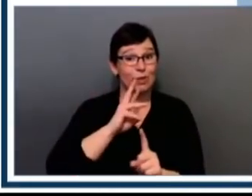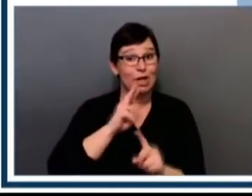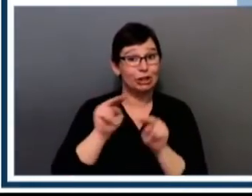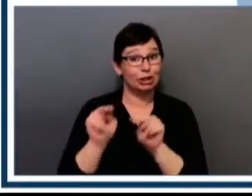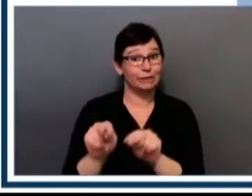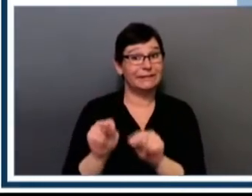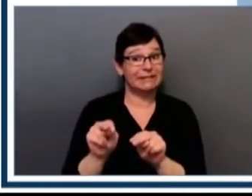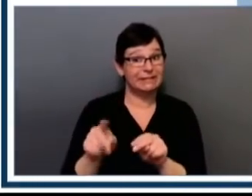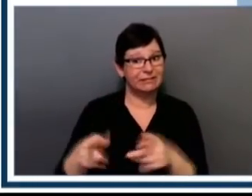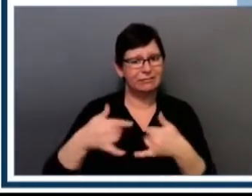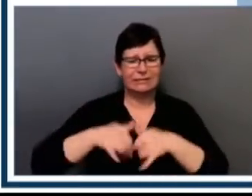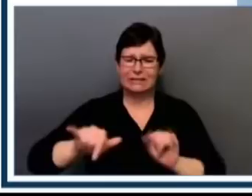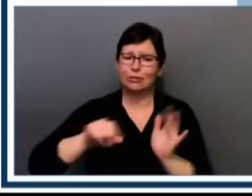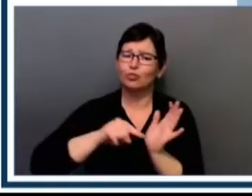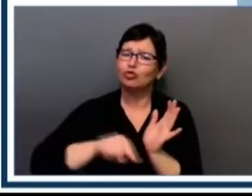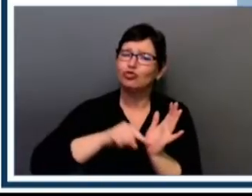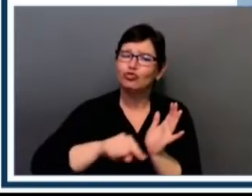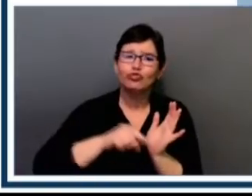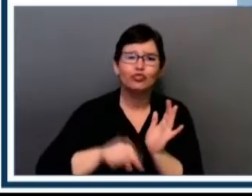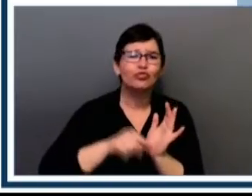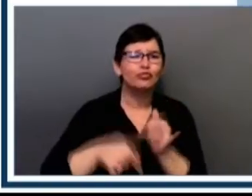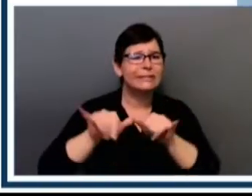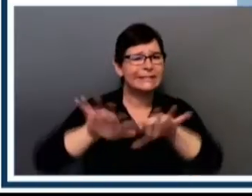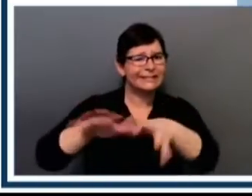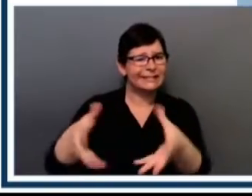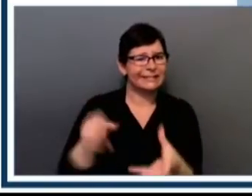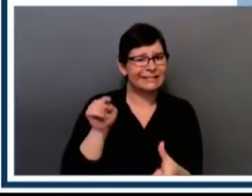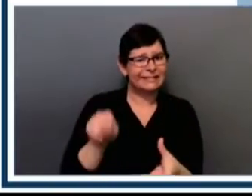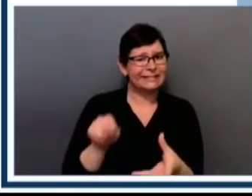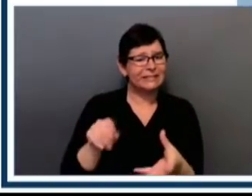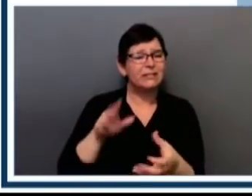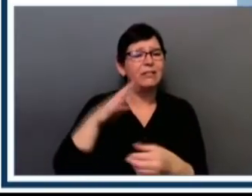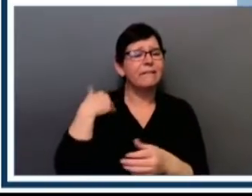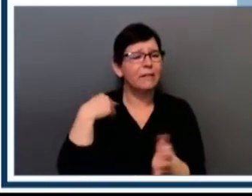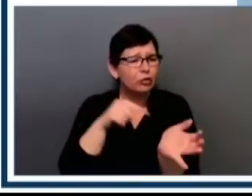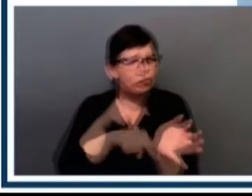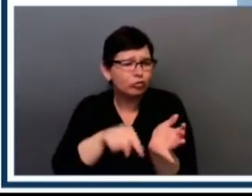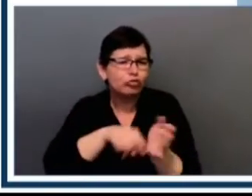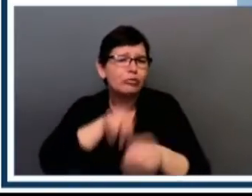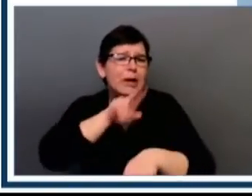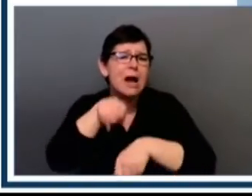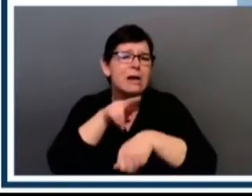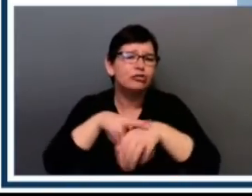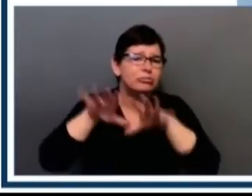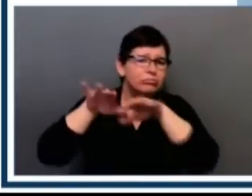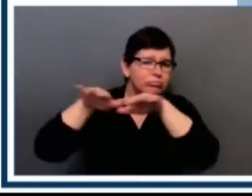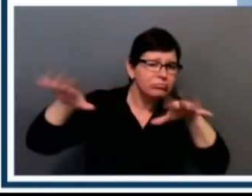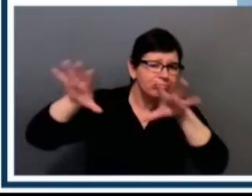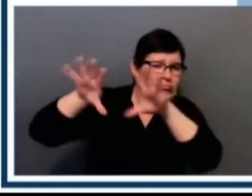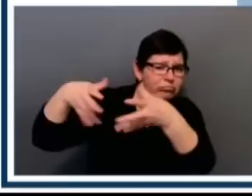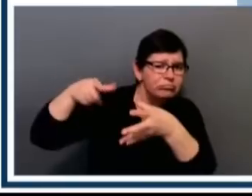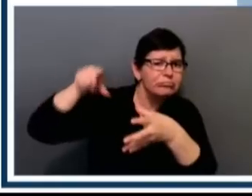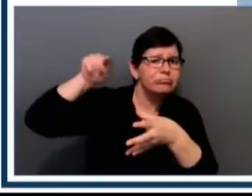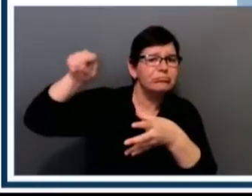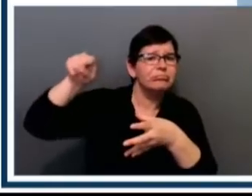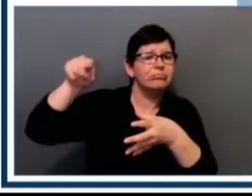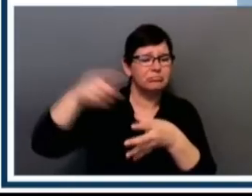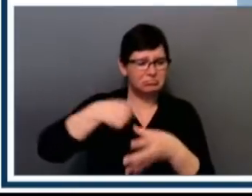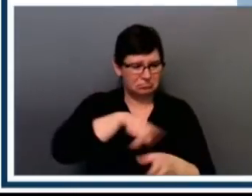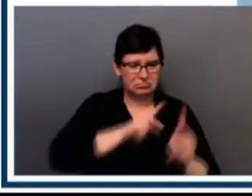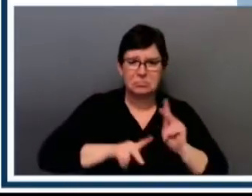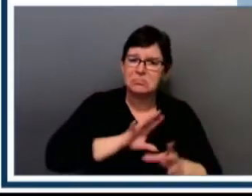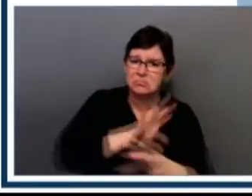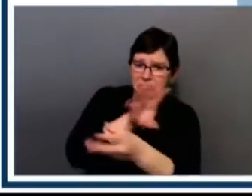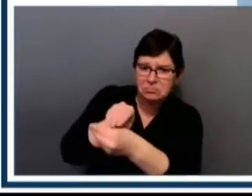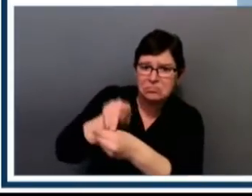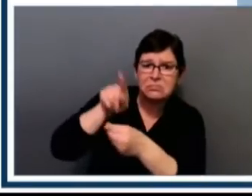still connected to that work, but our experience with that is that it may be helpful, but there's still a lot of kind of